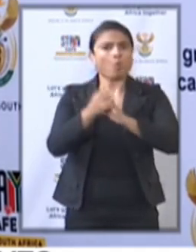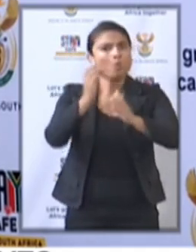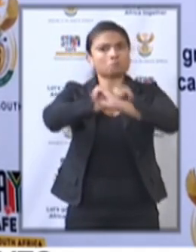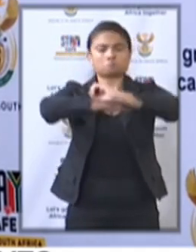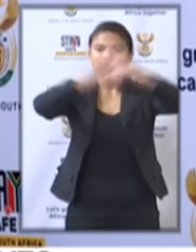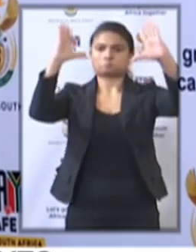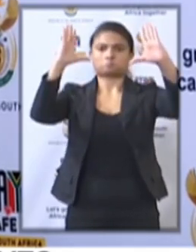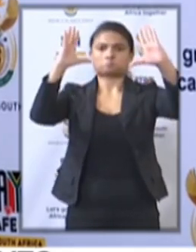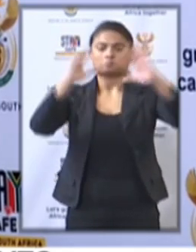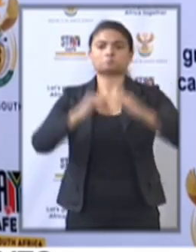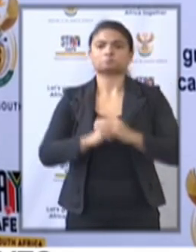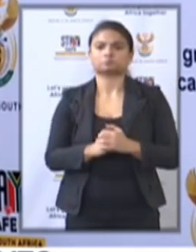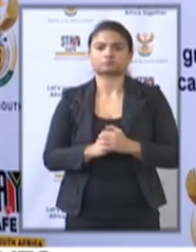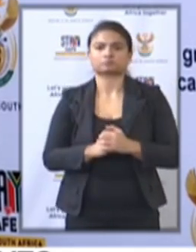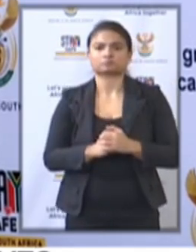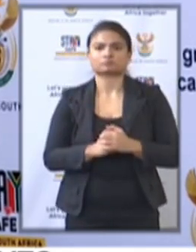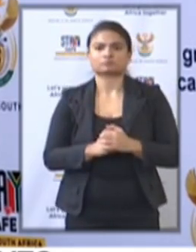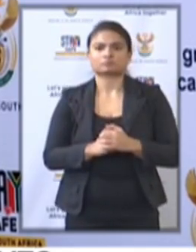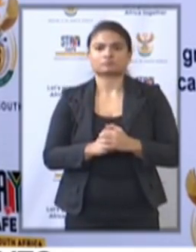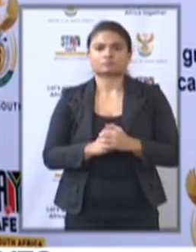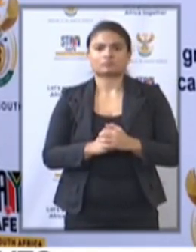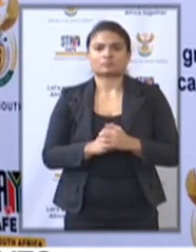the statement